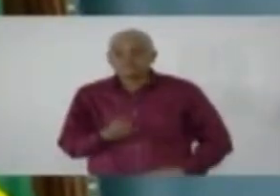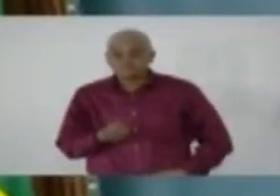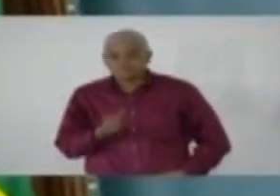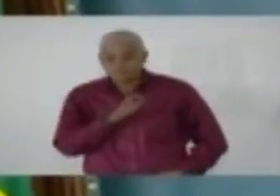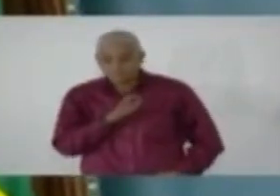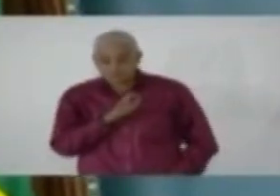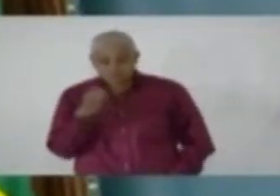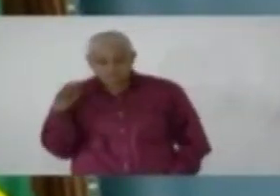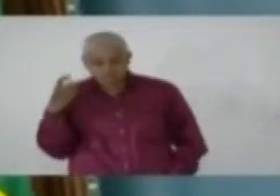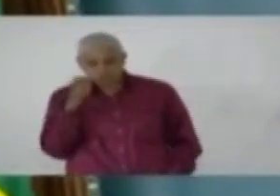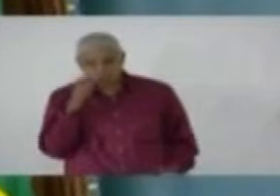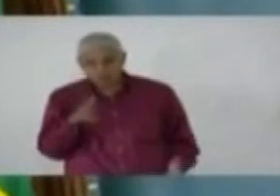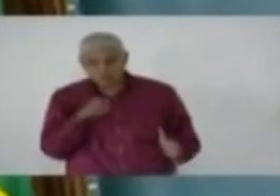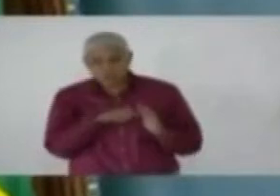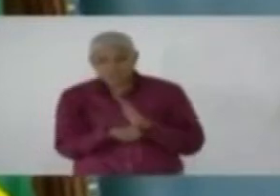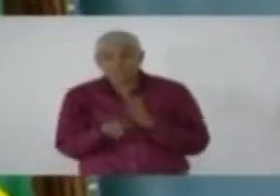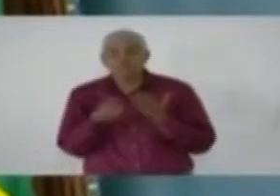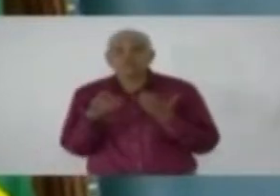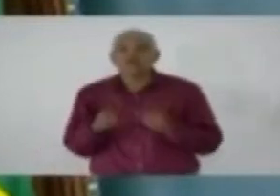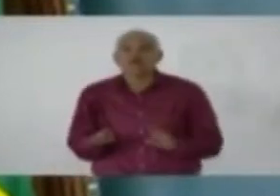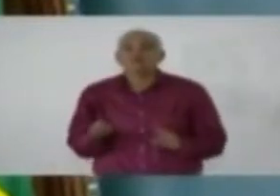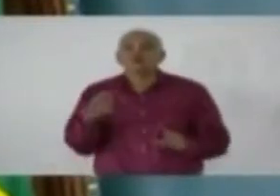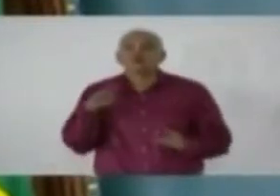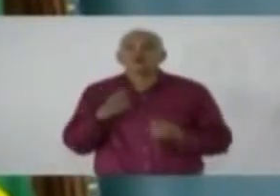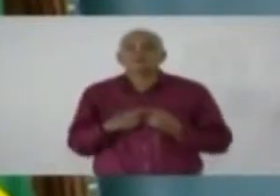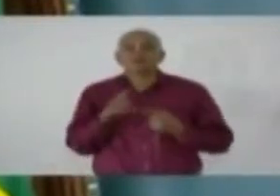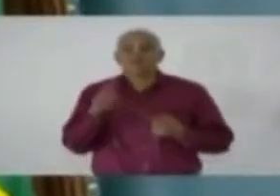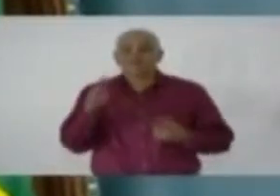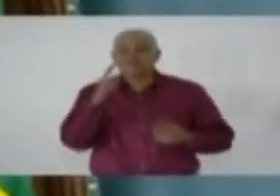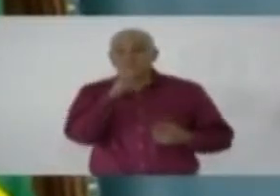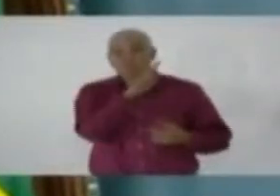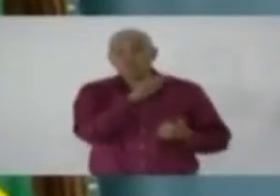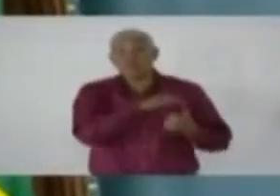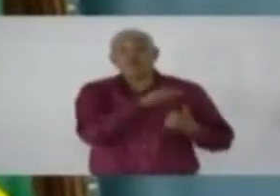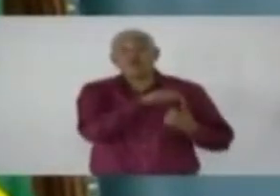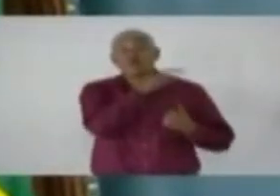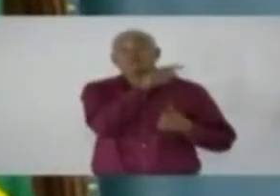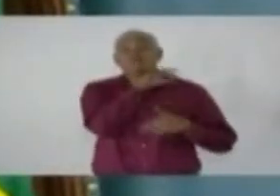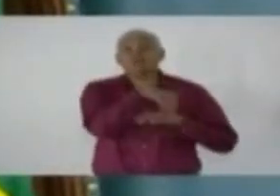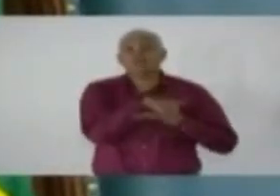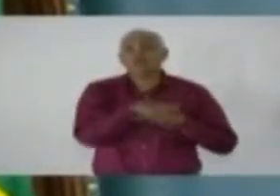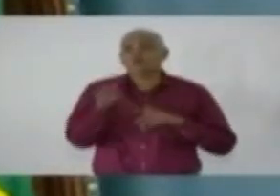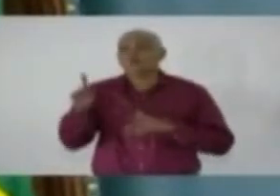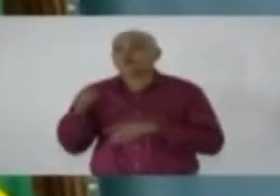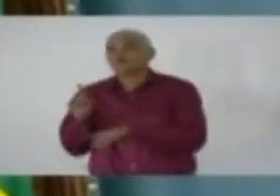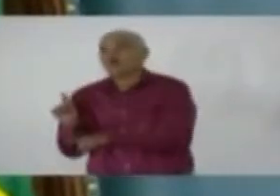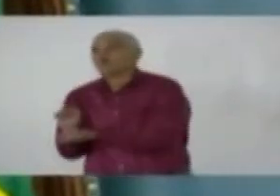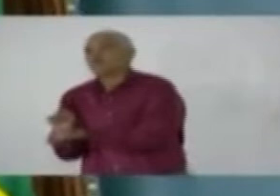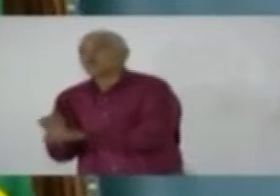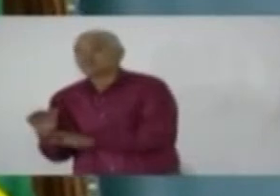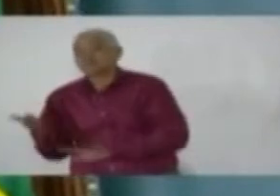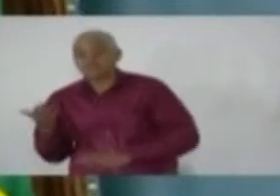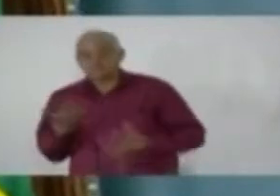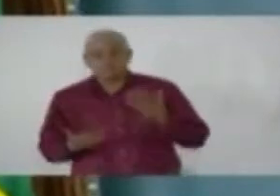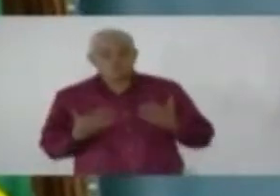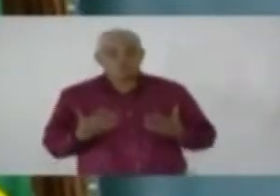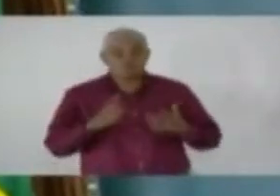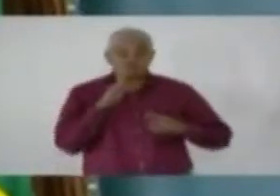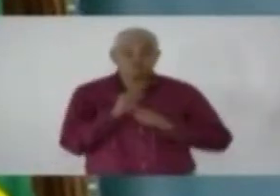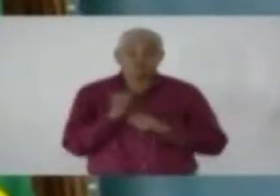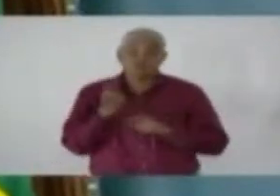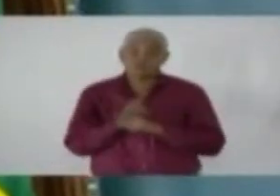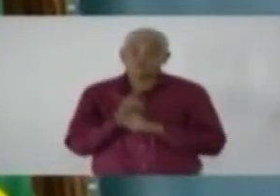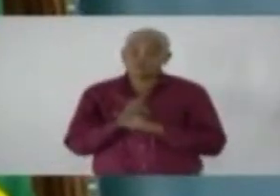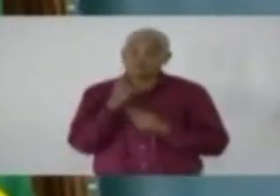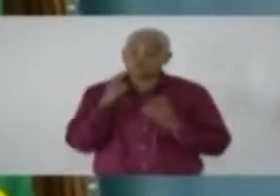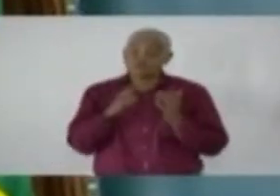police officers who were killed, one at a wake and the other in the line of duty. And perhaps it is appropriate to note